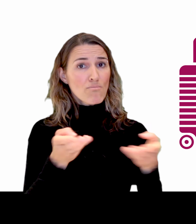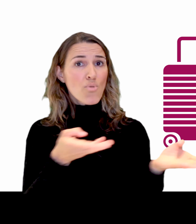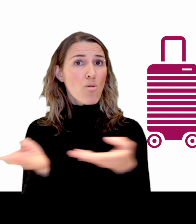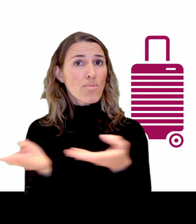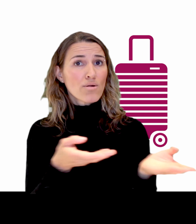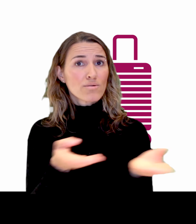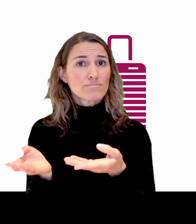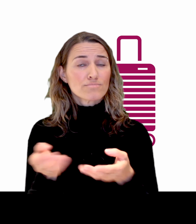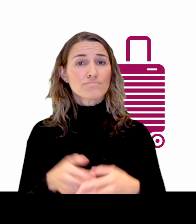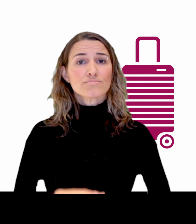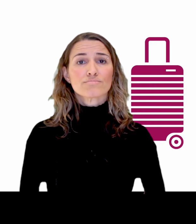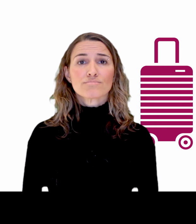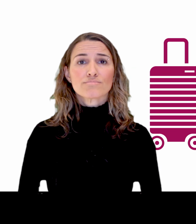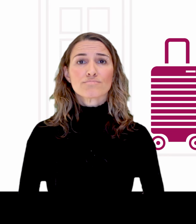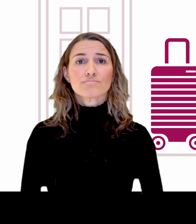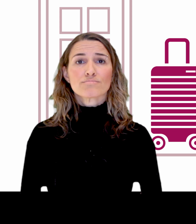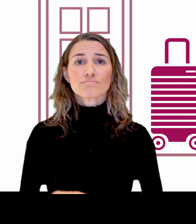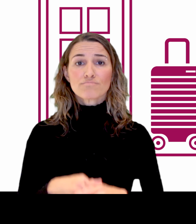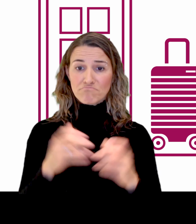portable,